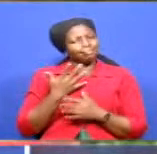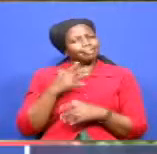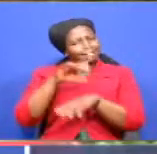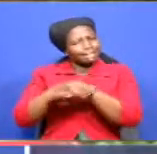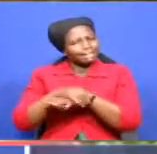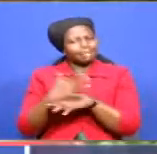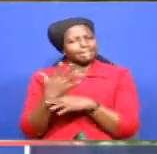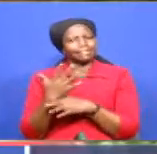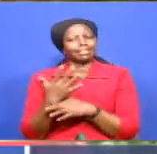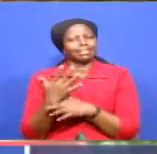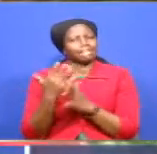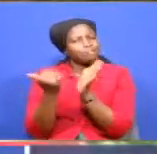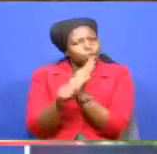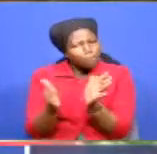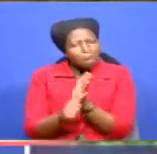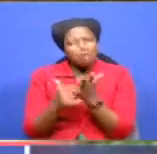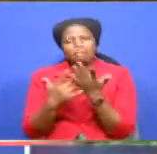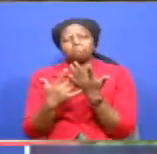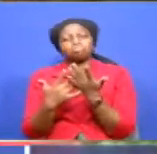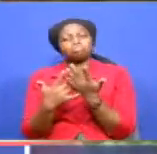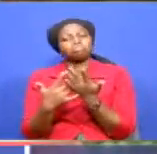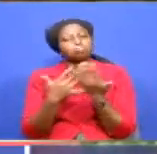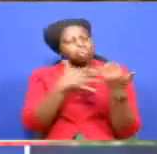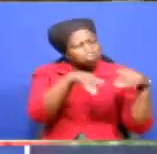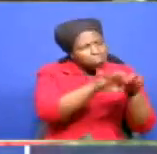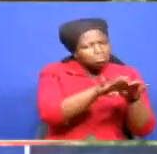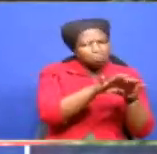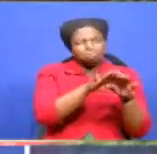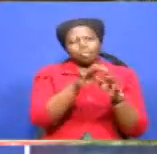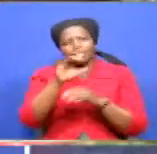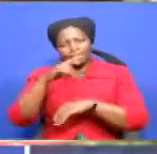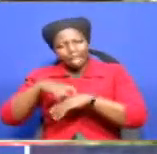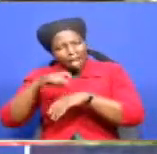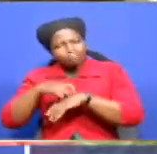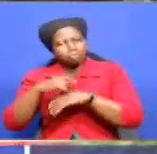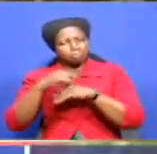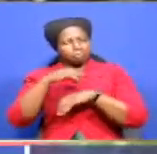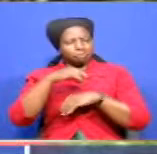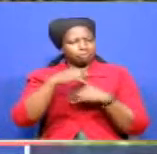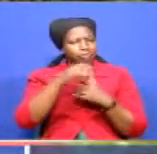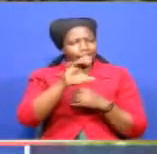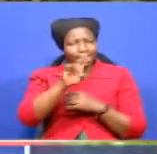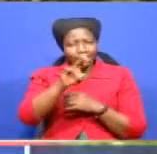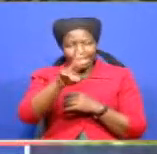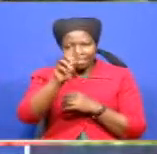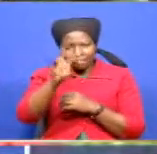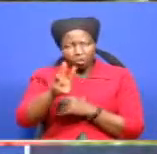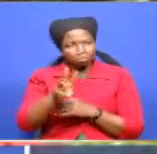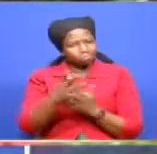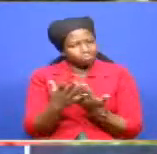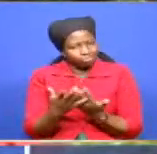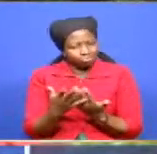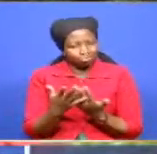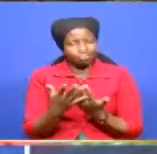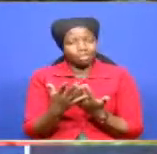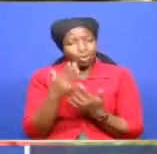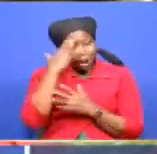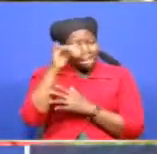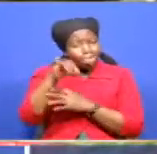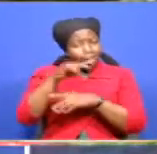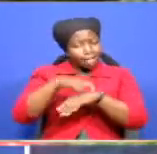of the curfew and the shutdown of schools. Because this is going to be a hard moment for them,